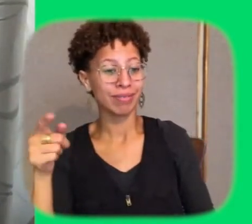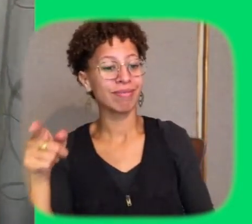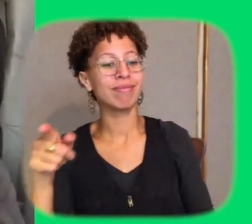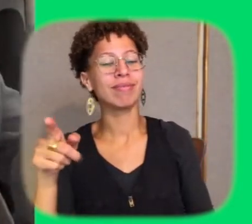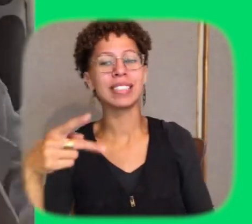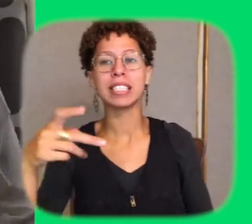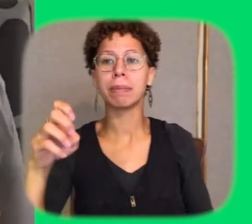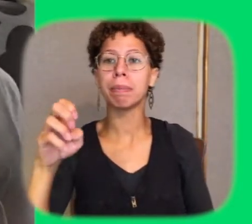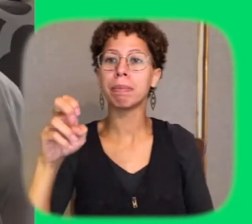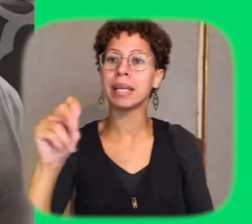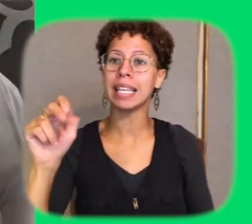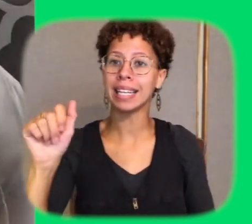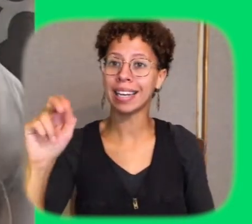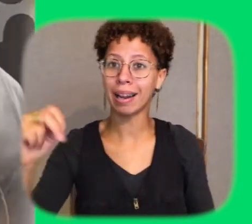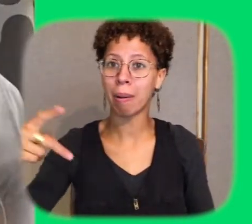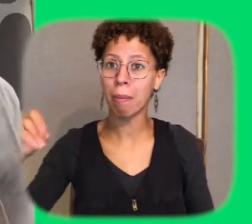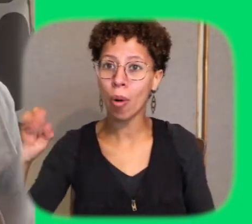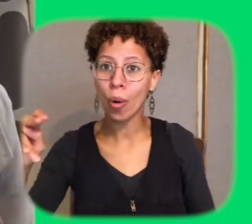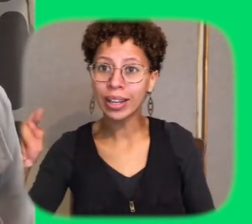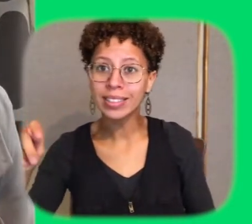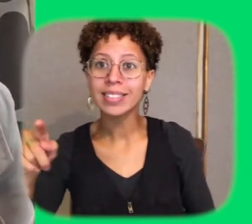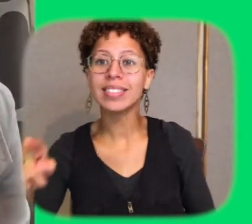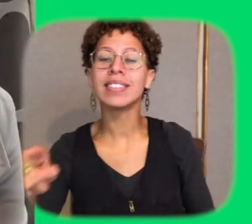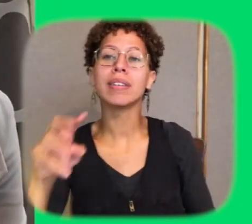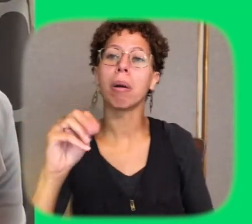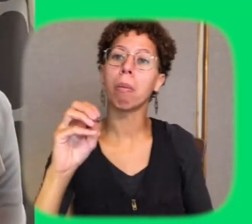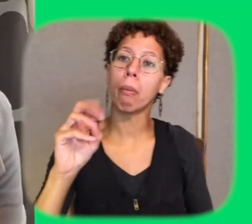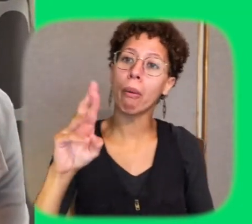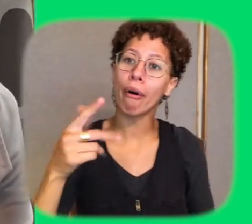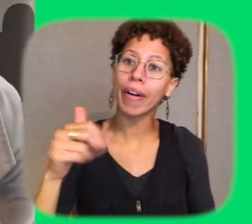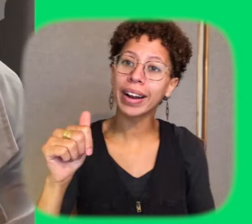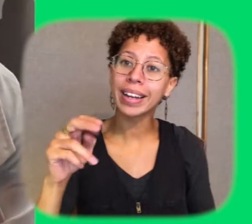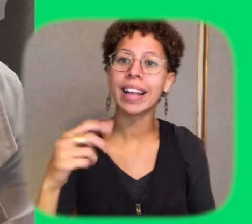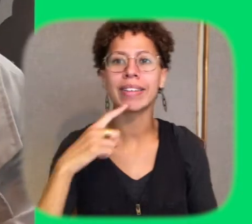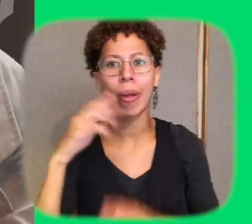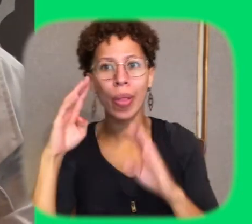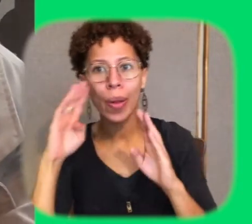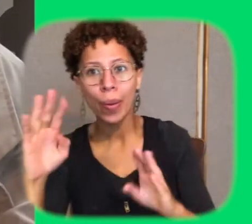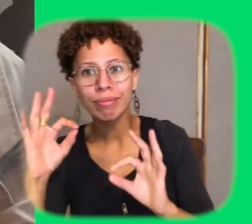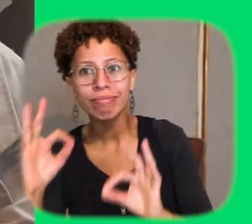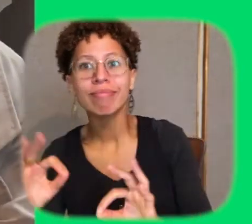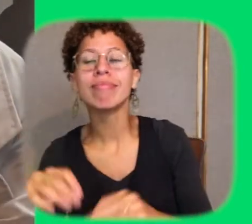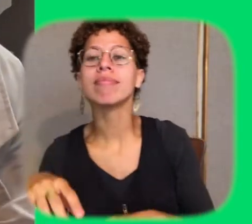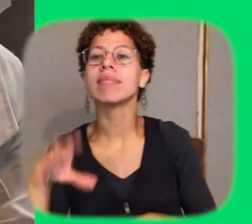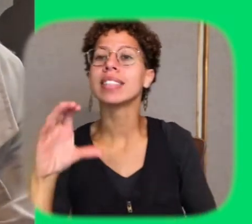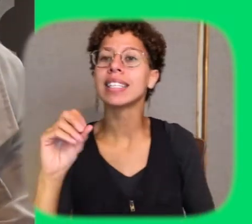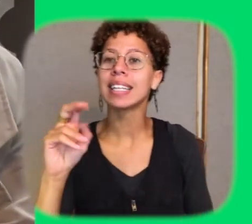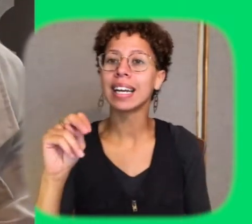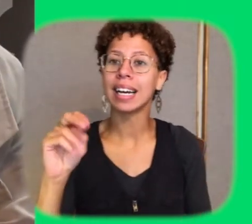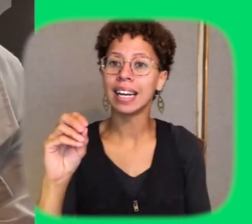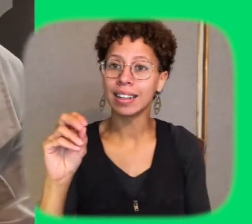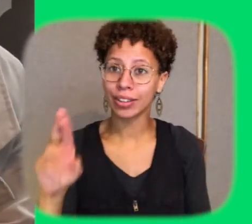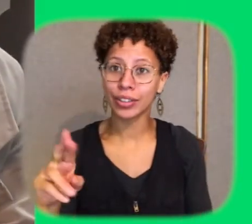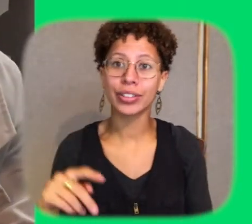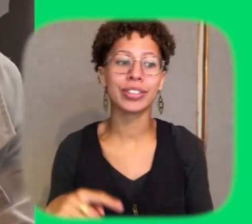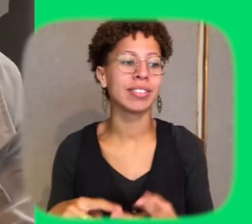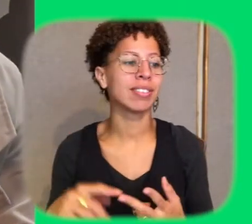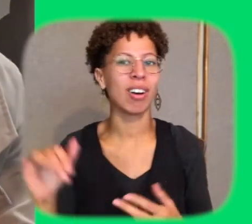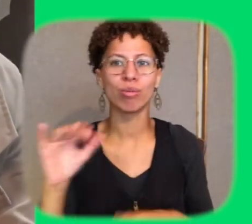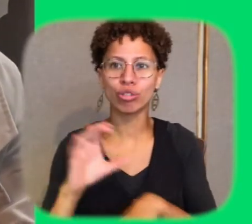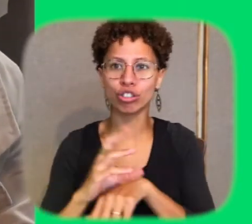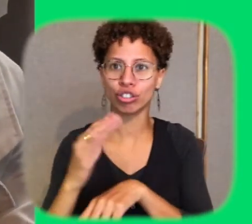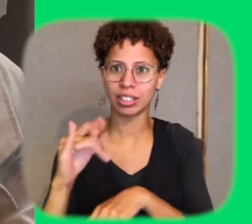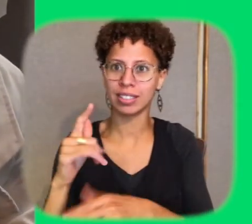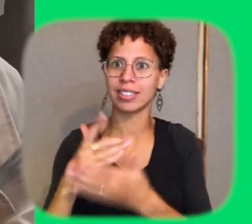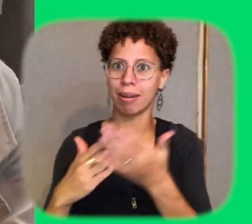say a big hello to. I think that Connor's watching, and I think we even have some friends up in Churchill who are watching as well.